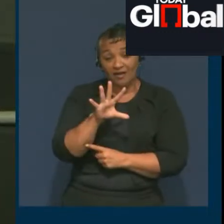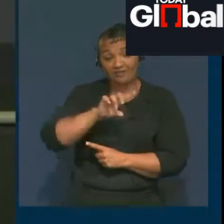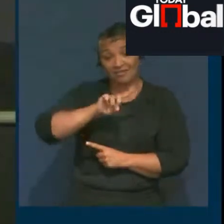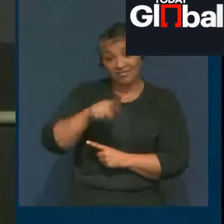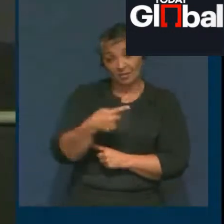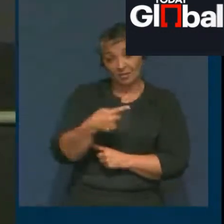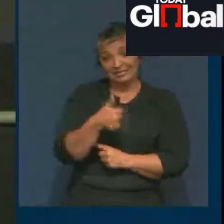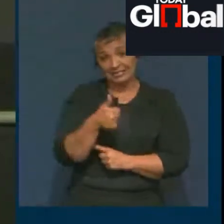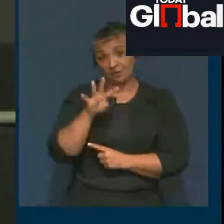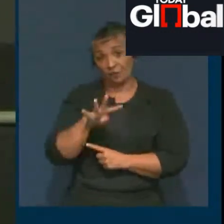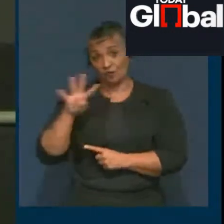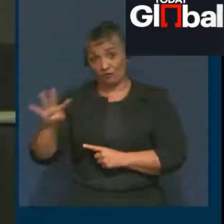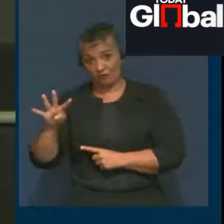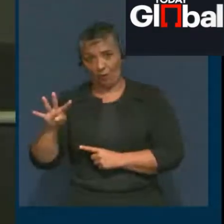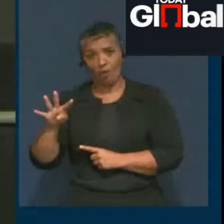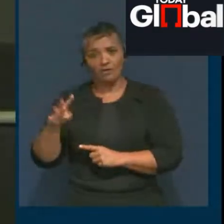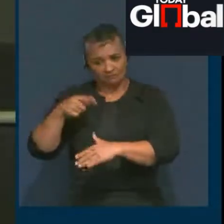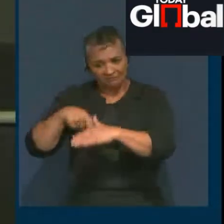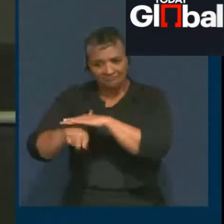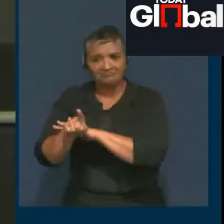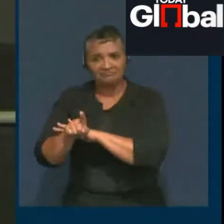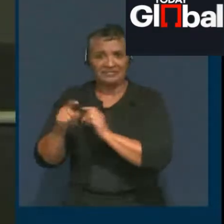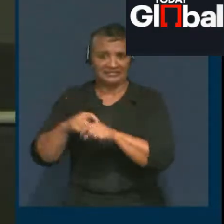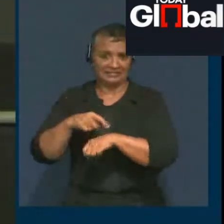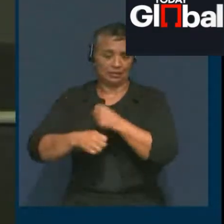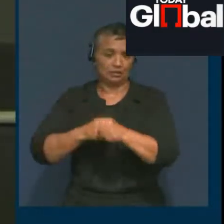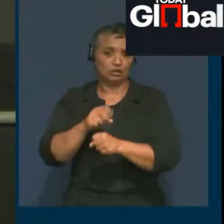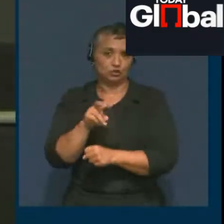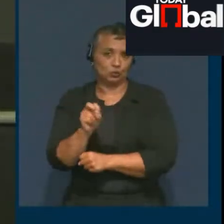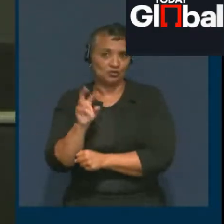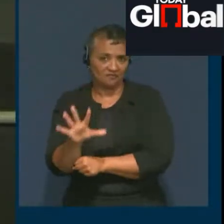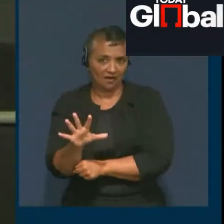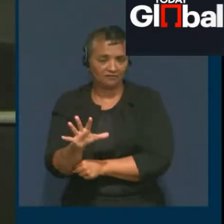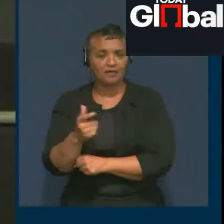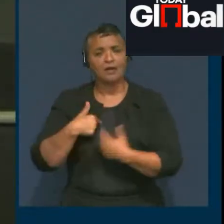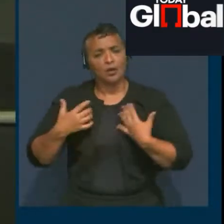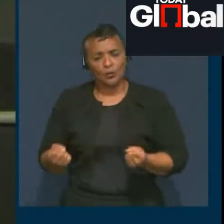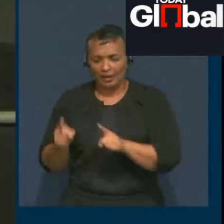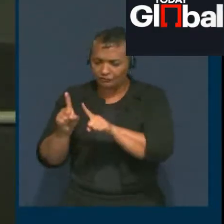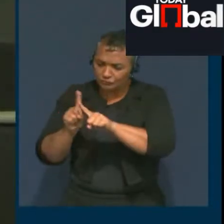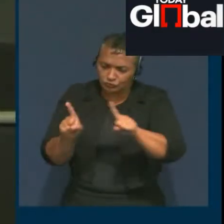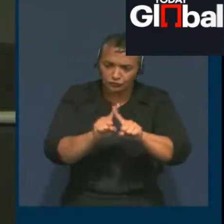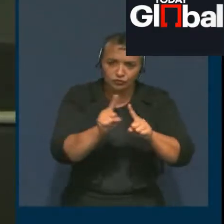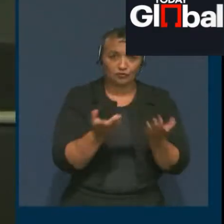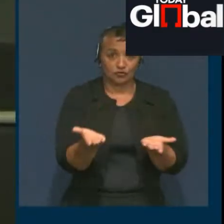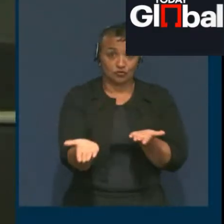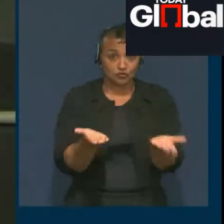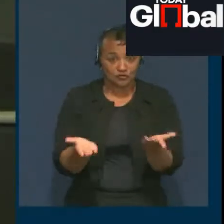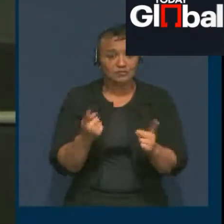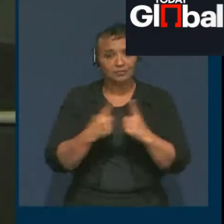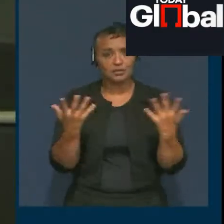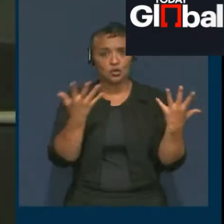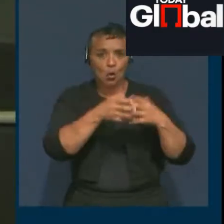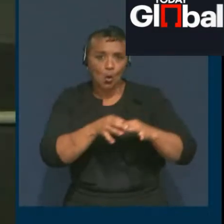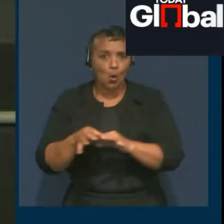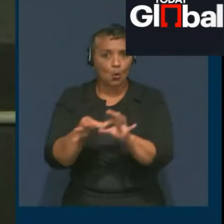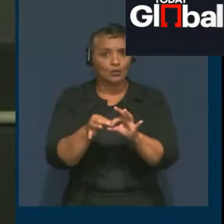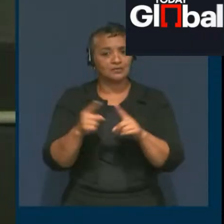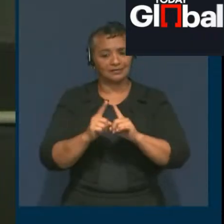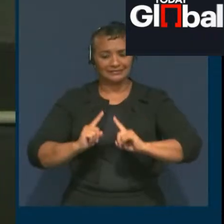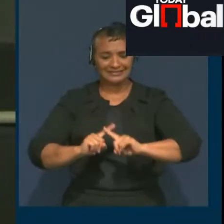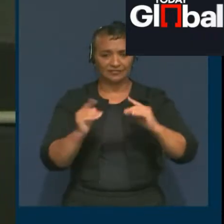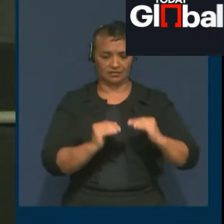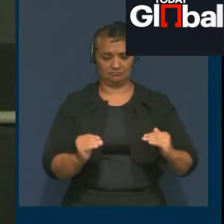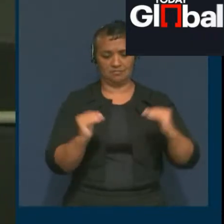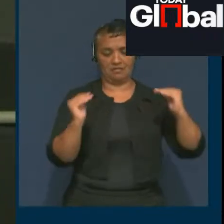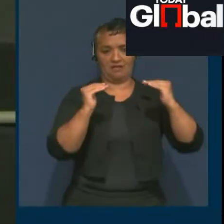25,064 visits during 2025. The state continues to develop multidisciplinary services, improve coordination between levels of healthcare, and